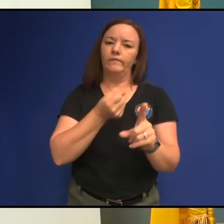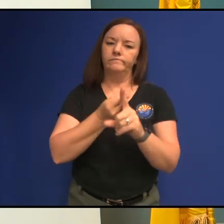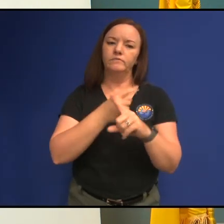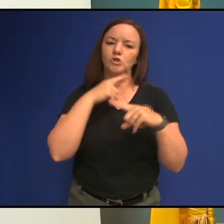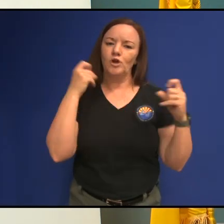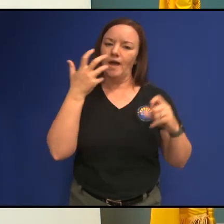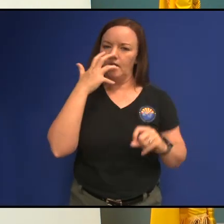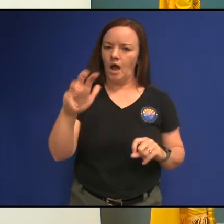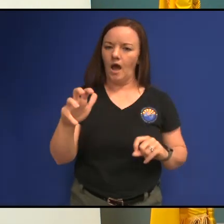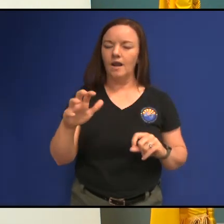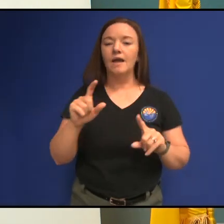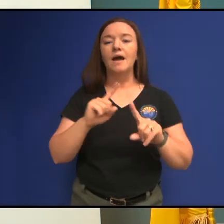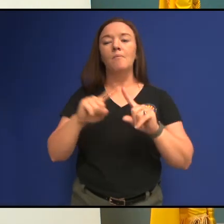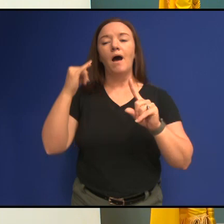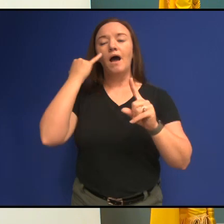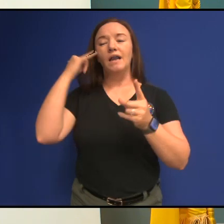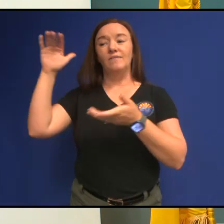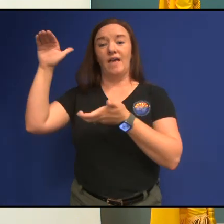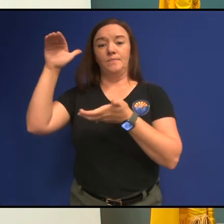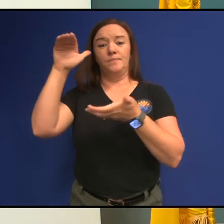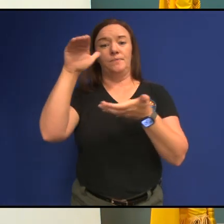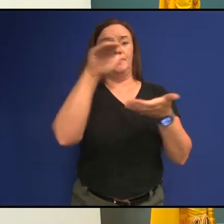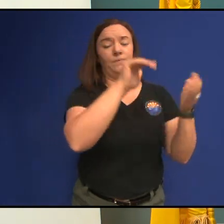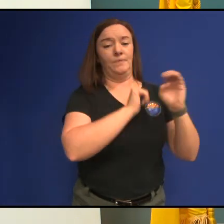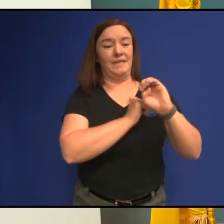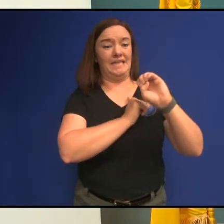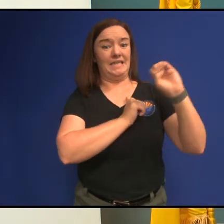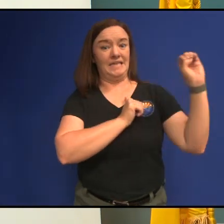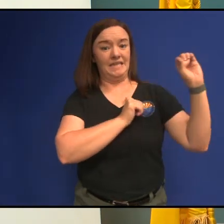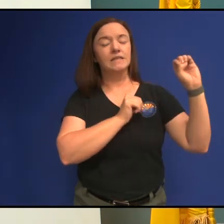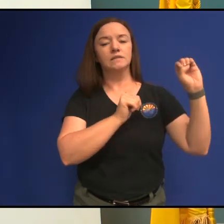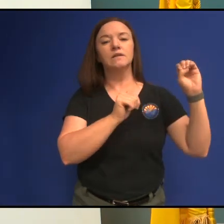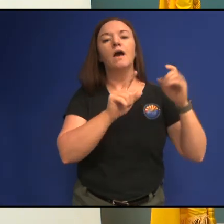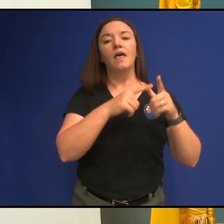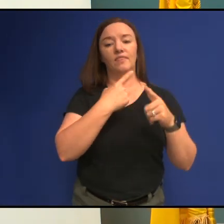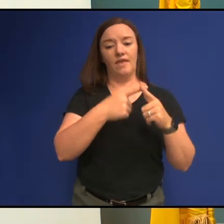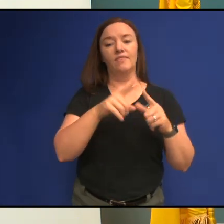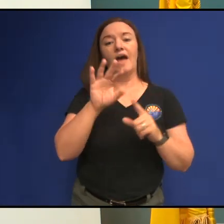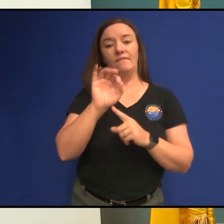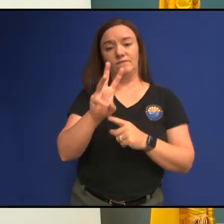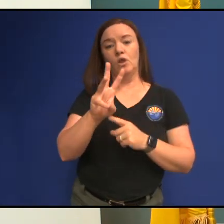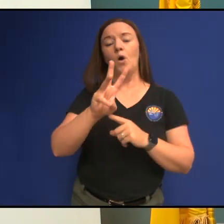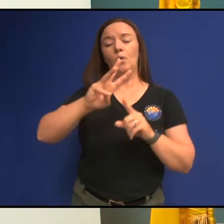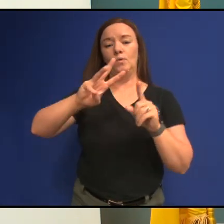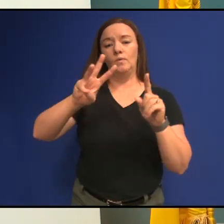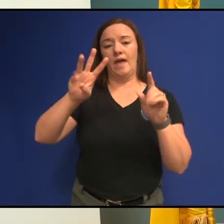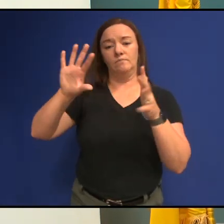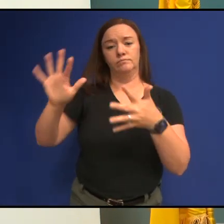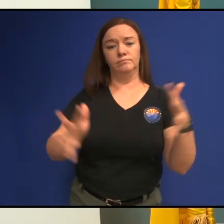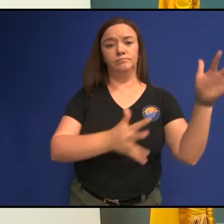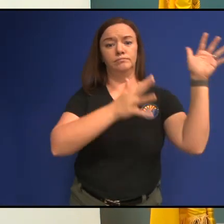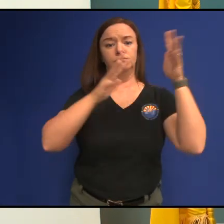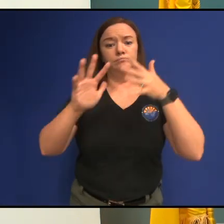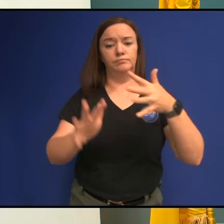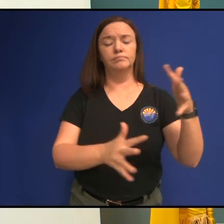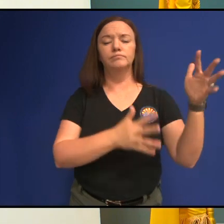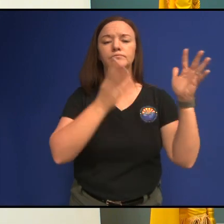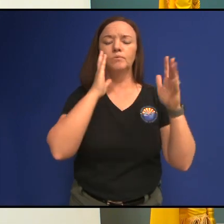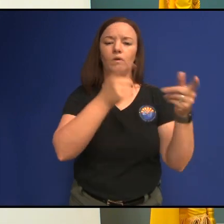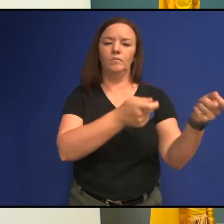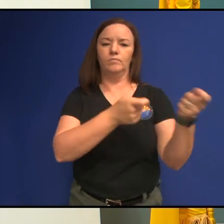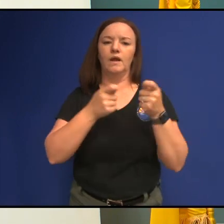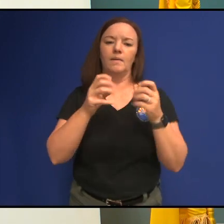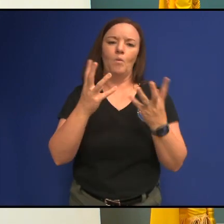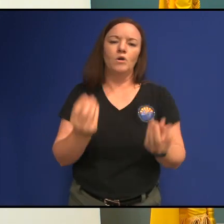further east, then we introduce that flow pattern that starts to draw moisture out of the Gulf of Mexico. So that'll be something to keep